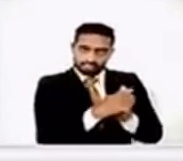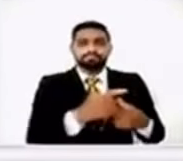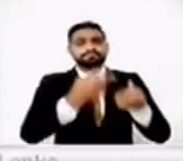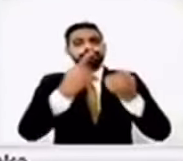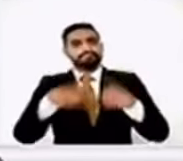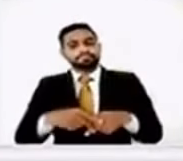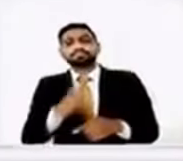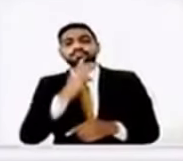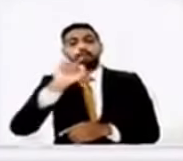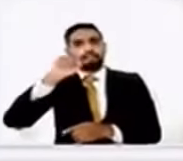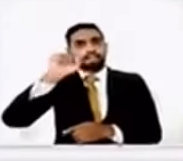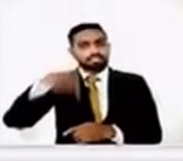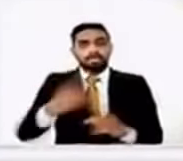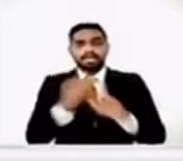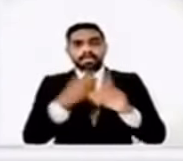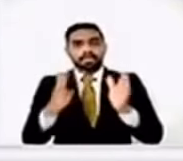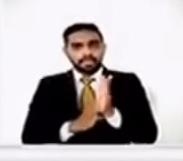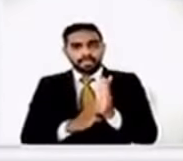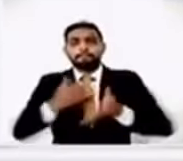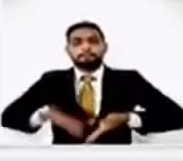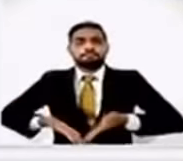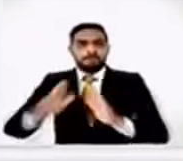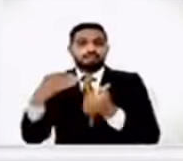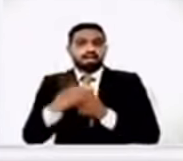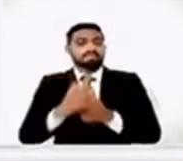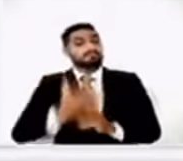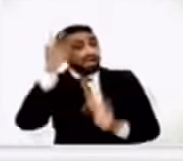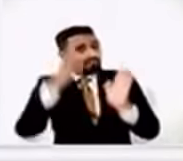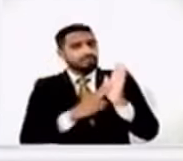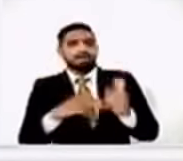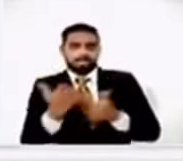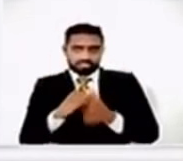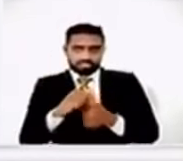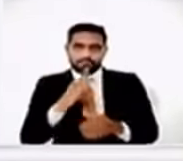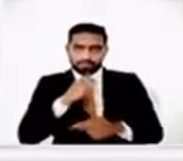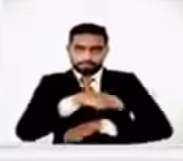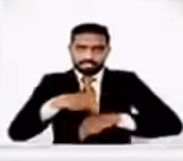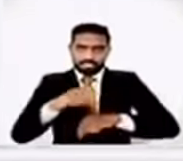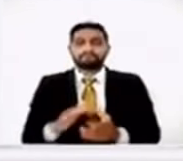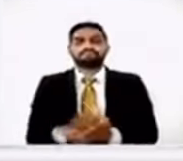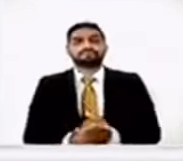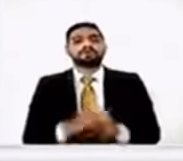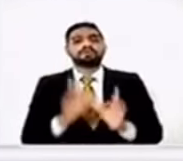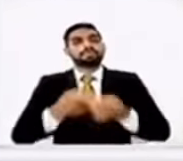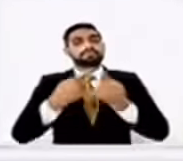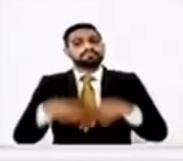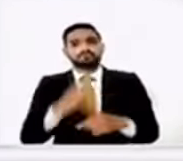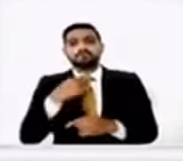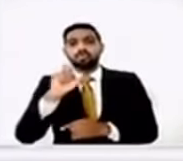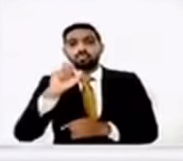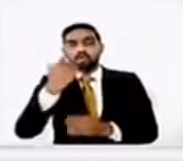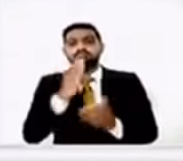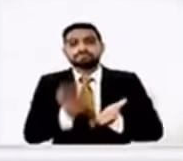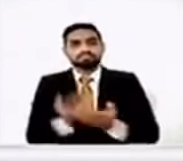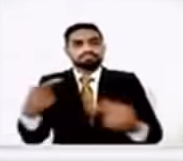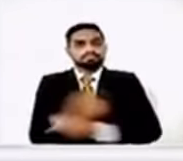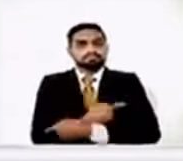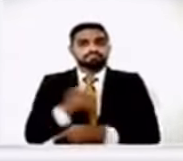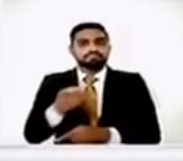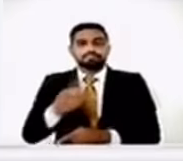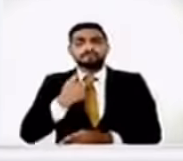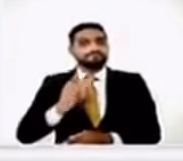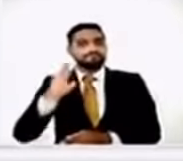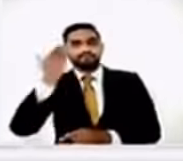kilometers of rural roads. Steps underway to develop the Colombo Port City Special Economic Zone as an